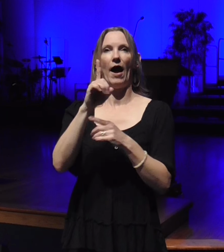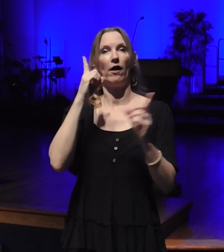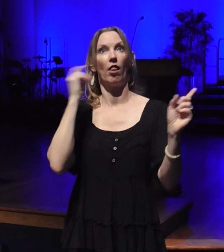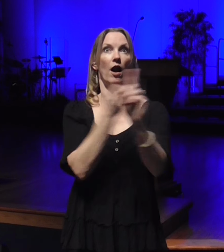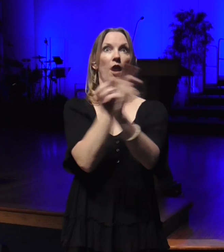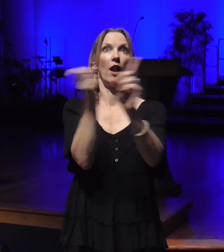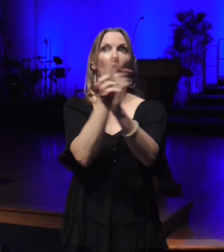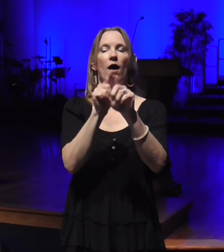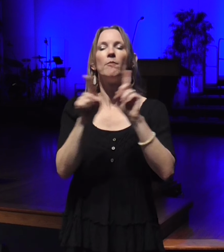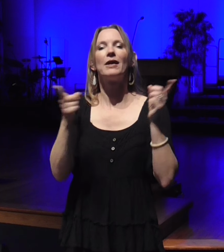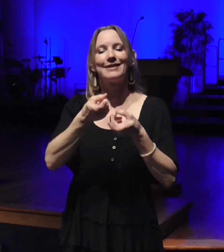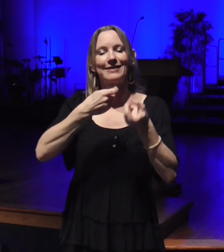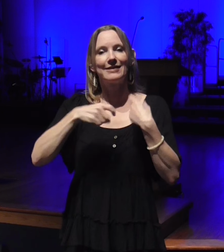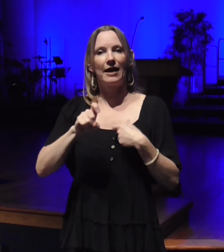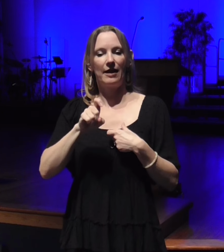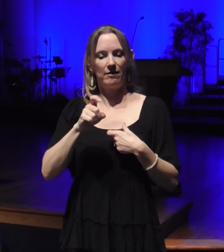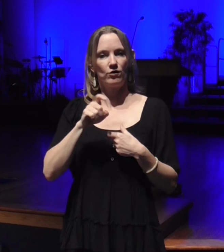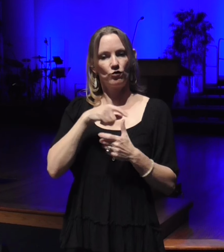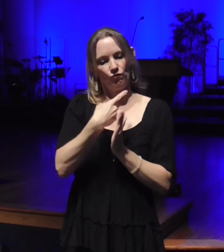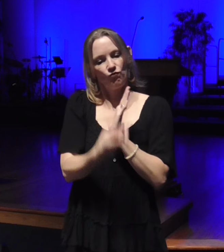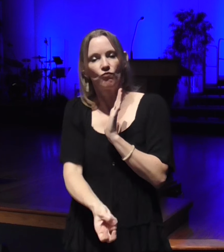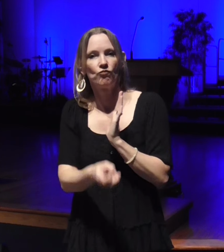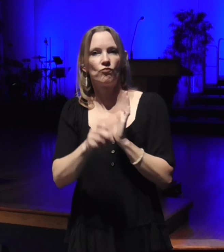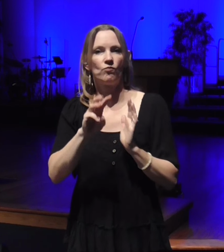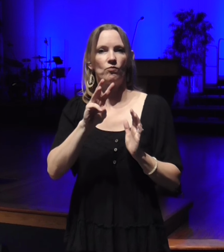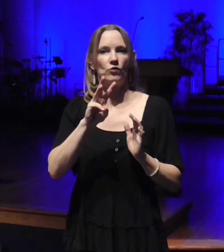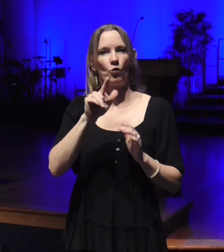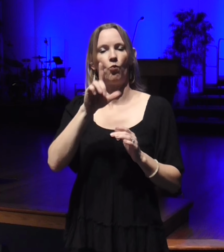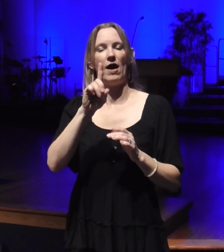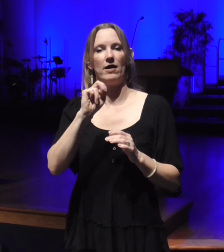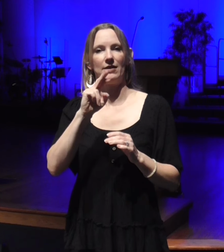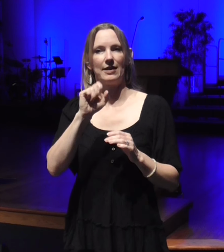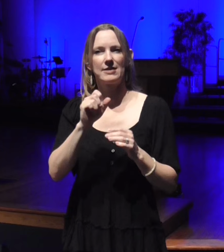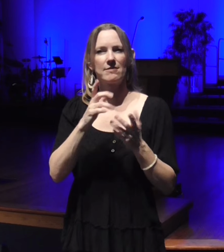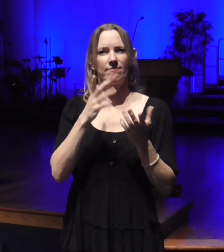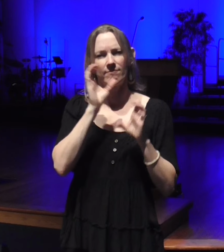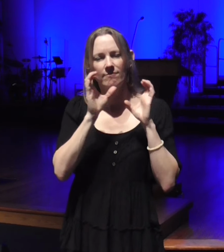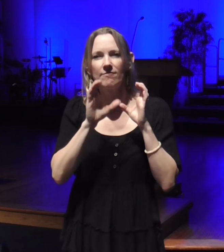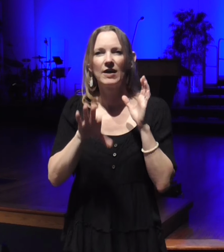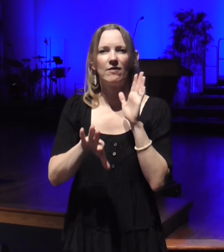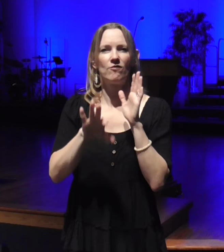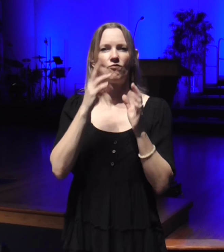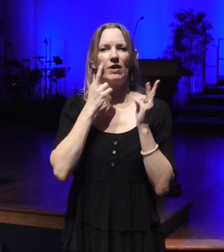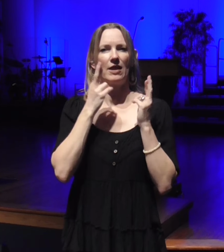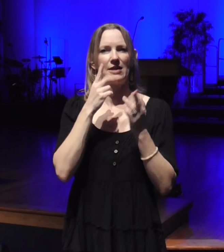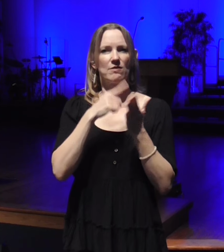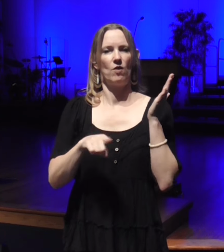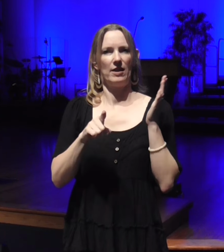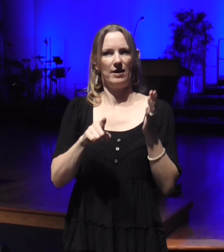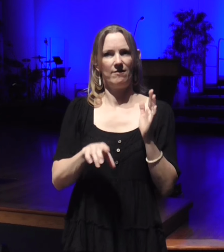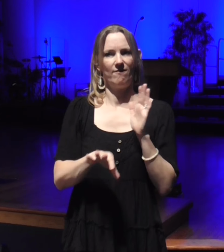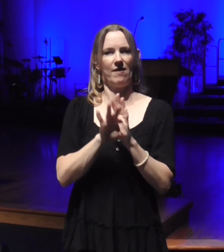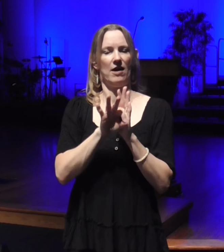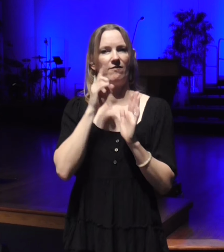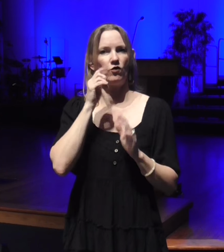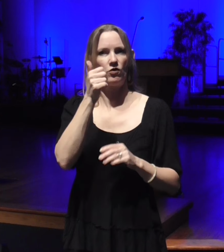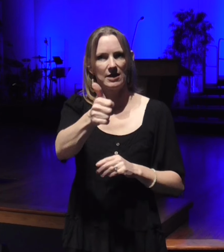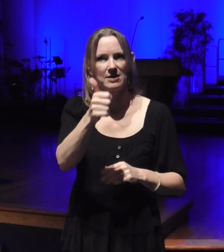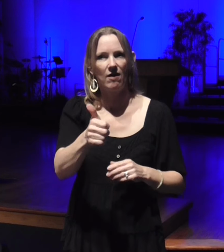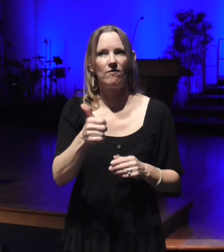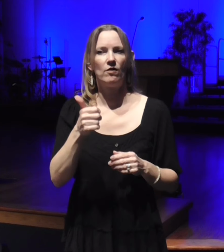be in its wildness. Discover what it brings forth for you. Discover that it may know better for you than you think you know